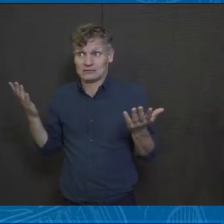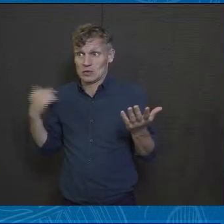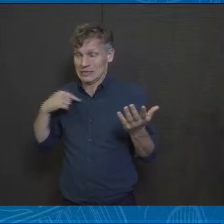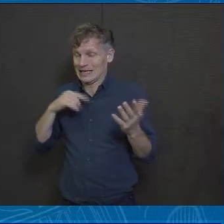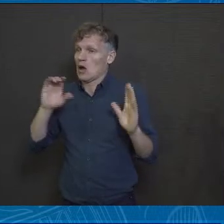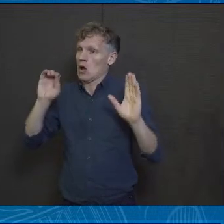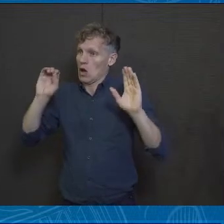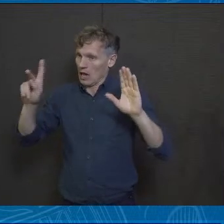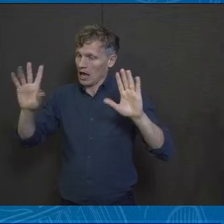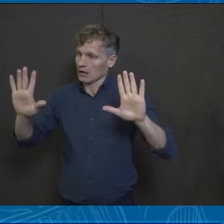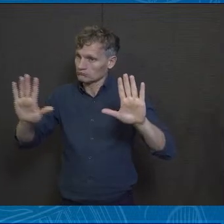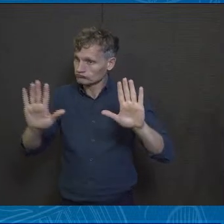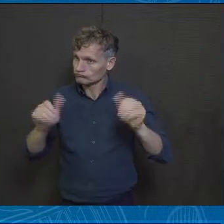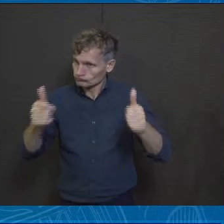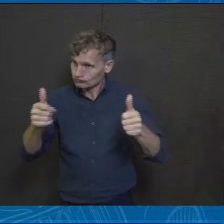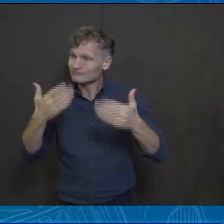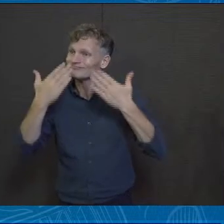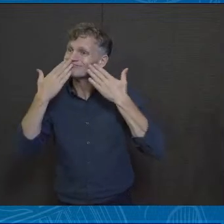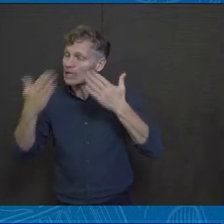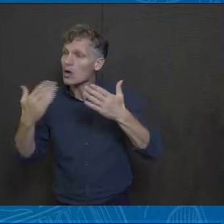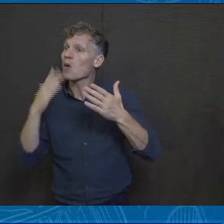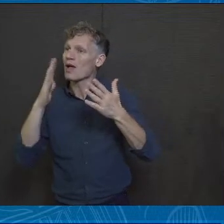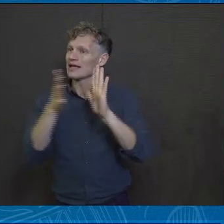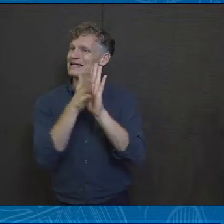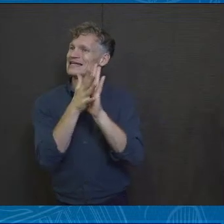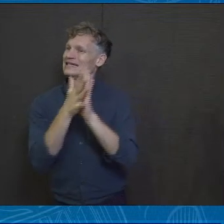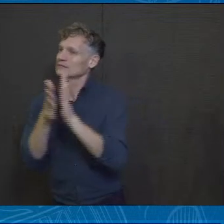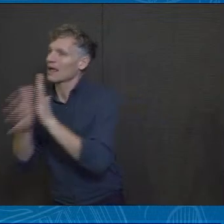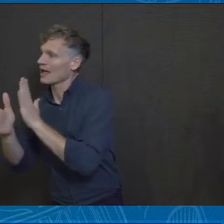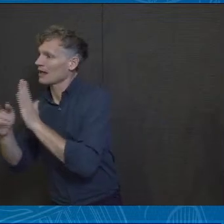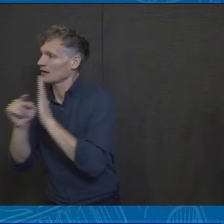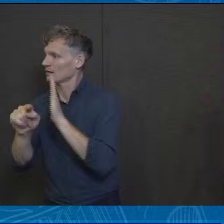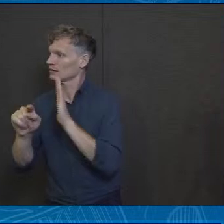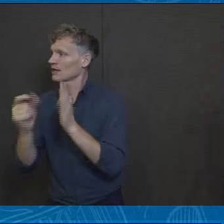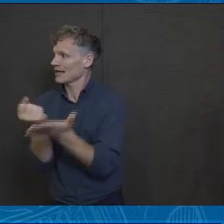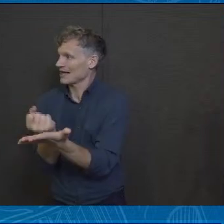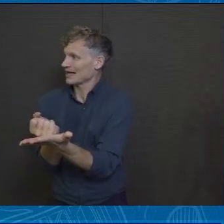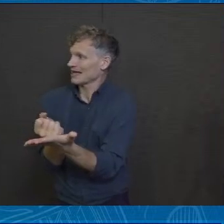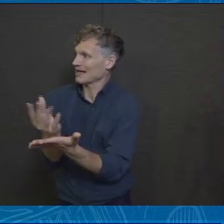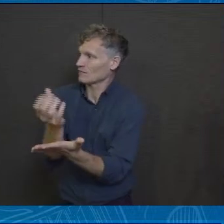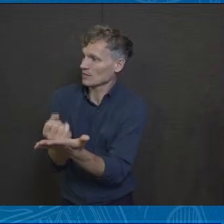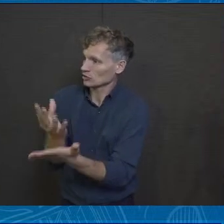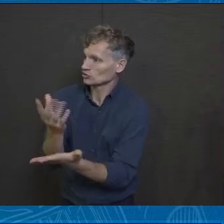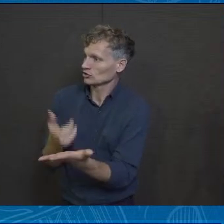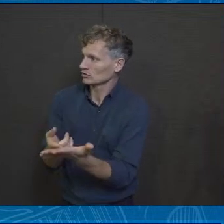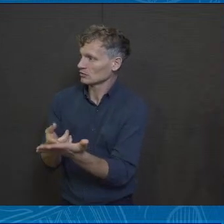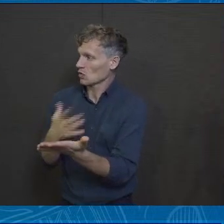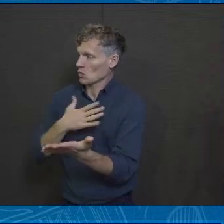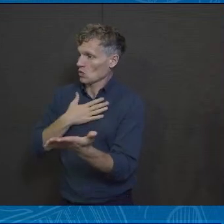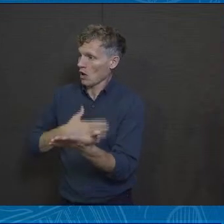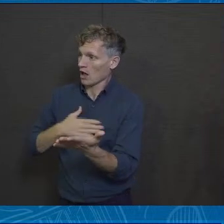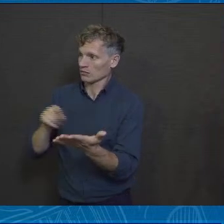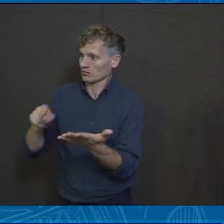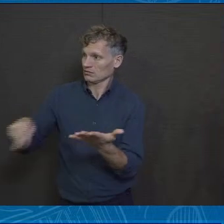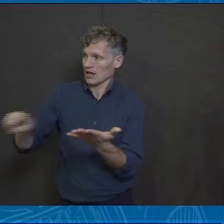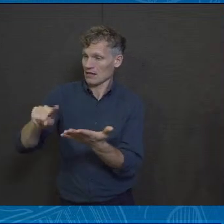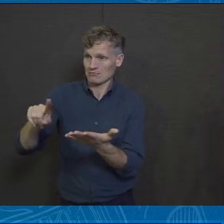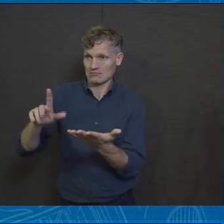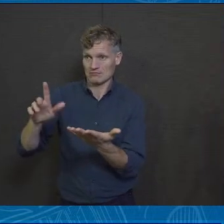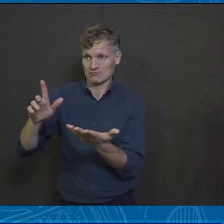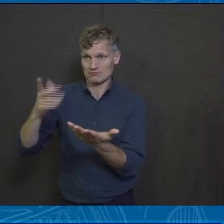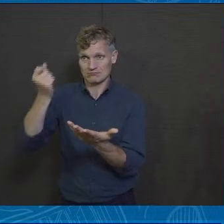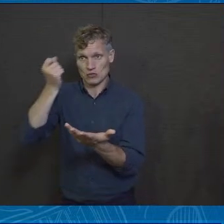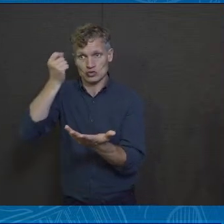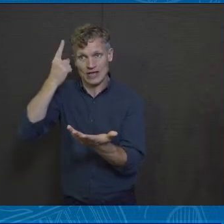give some scientific-based information for that to understand. After that, when we have